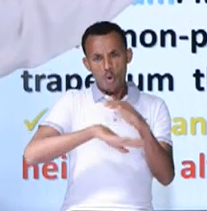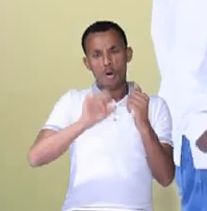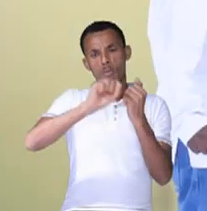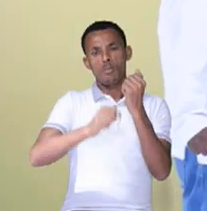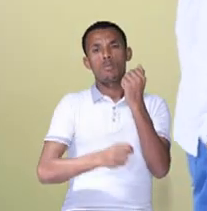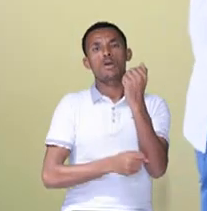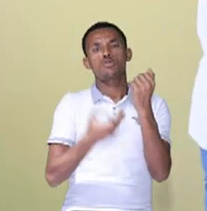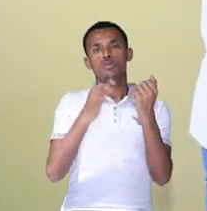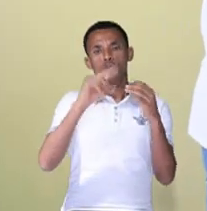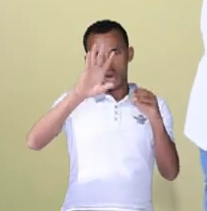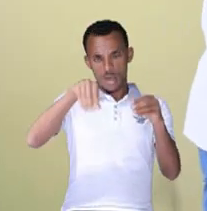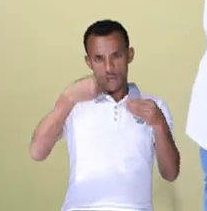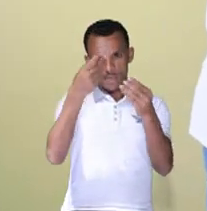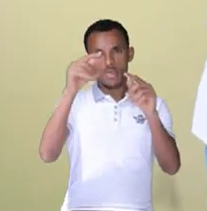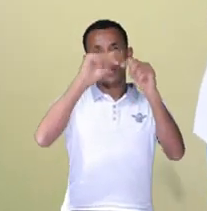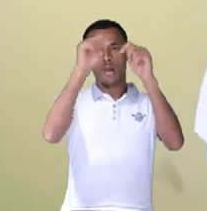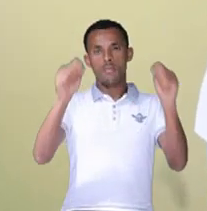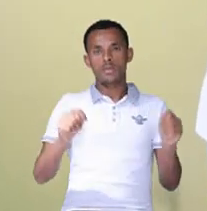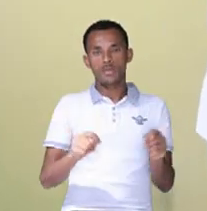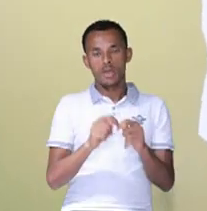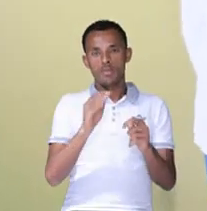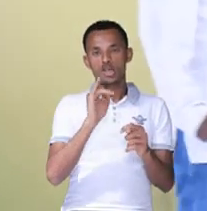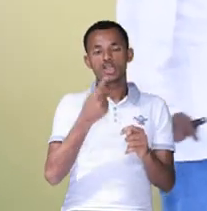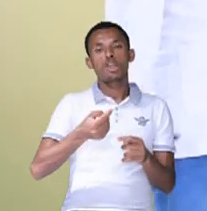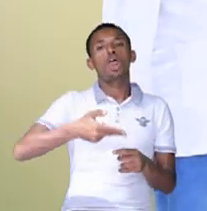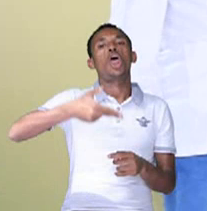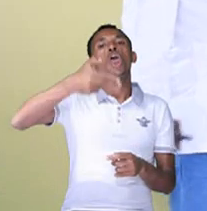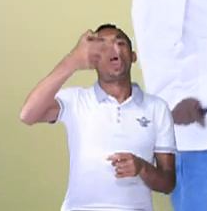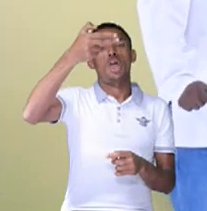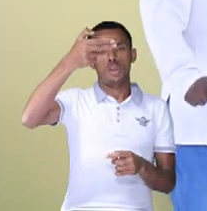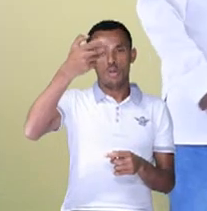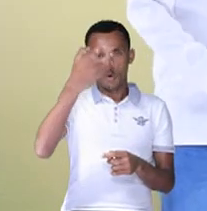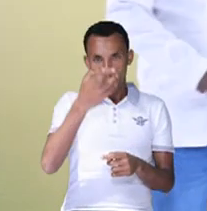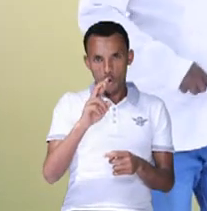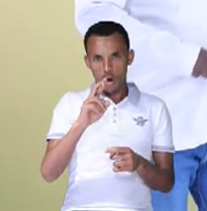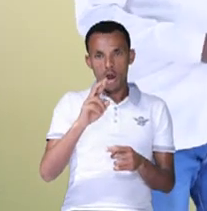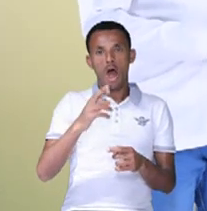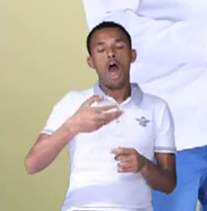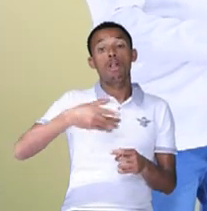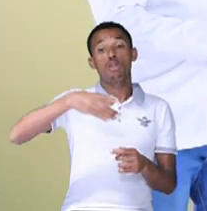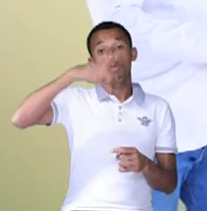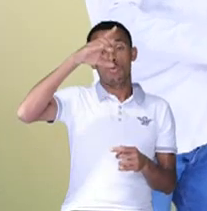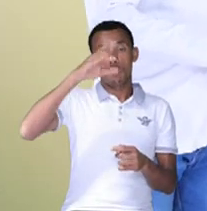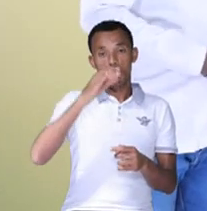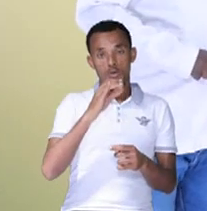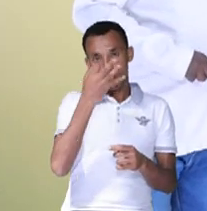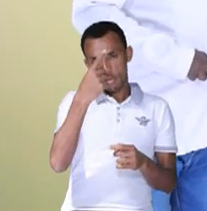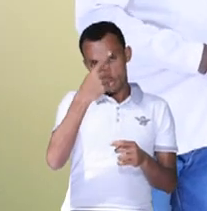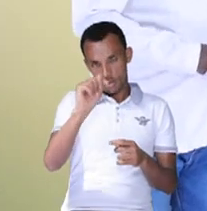of the given trapezium is the height or altitude of the